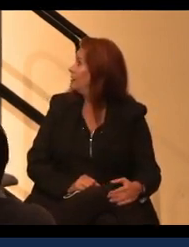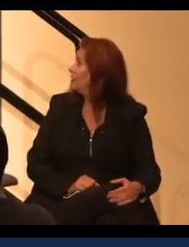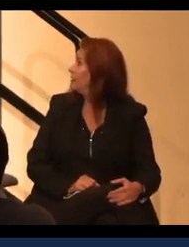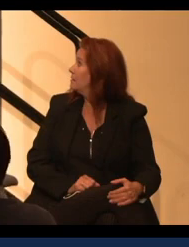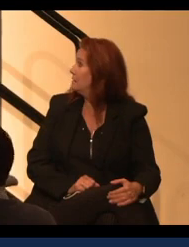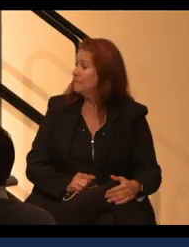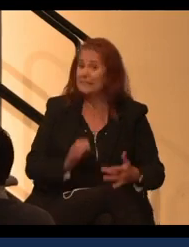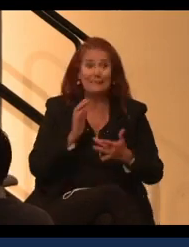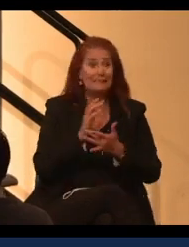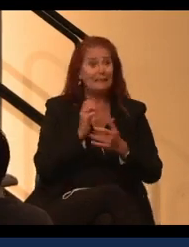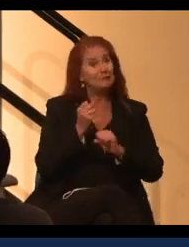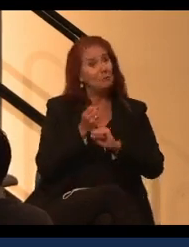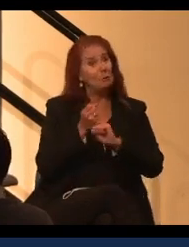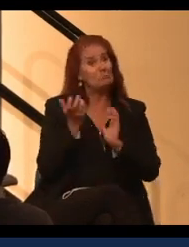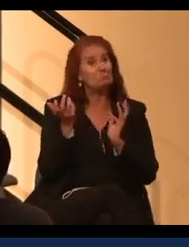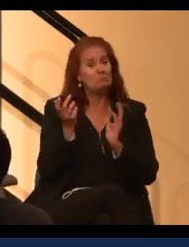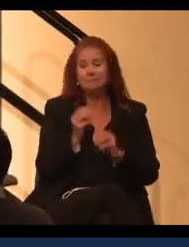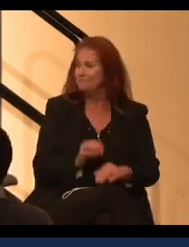Tech support?